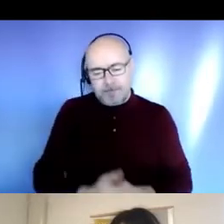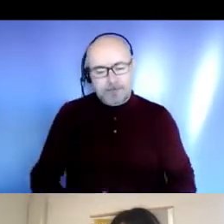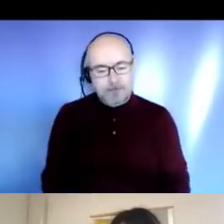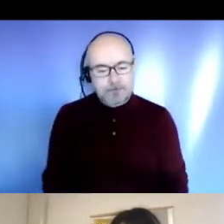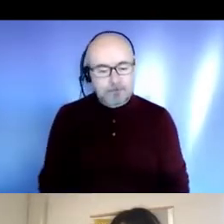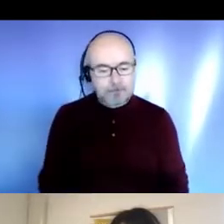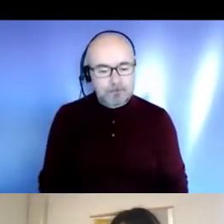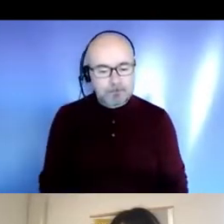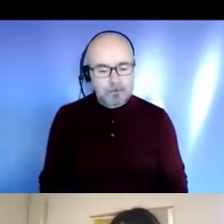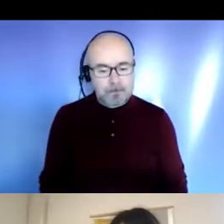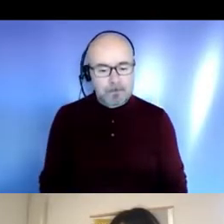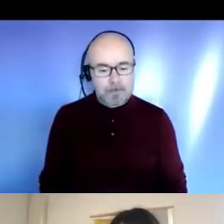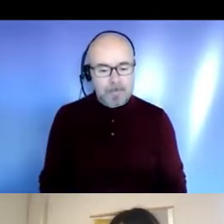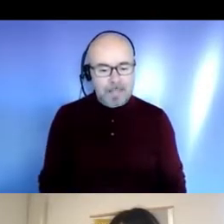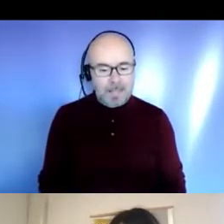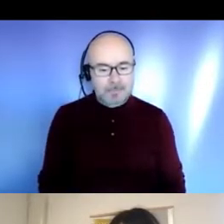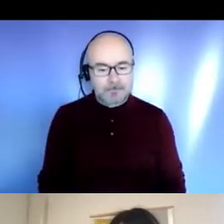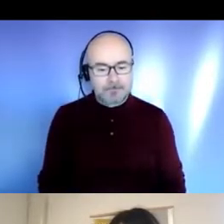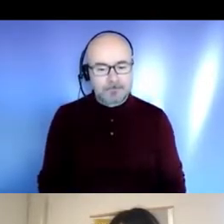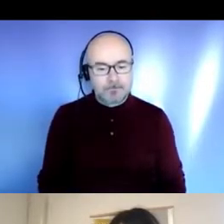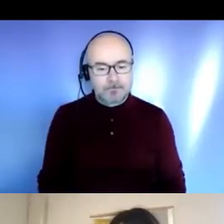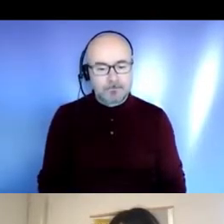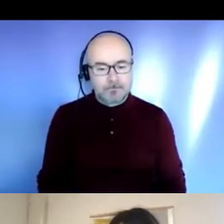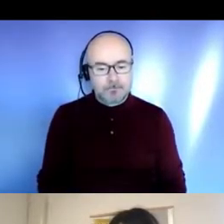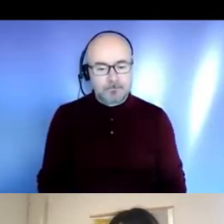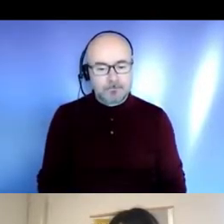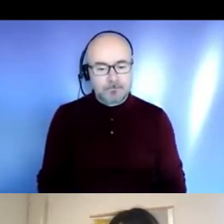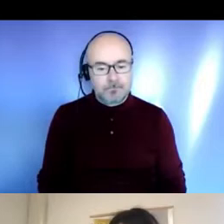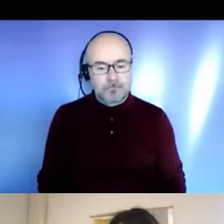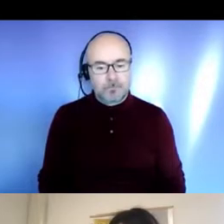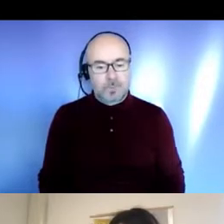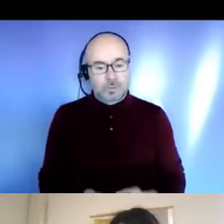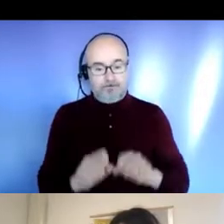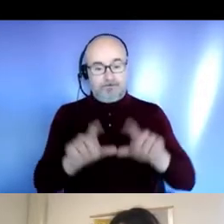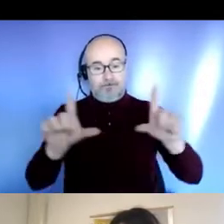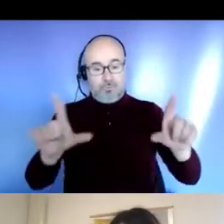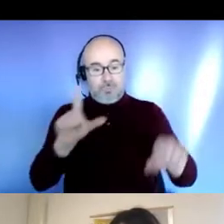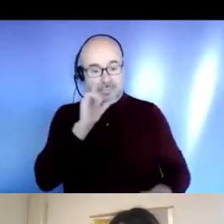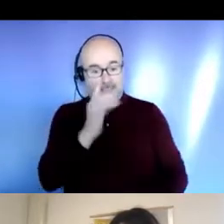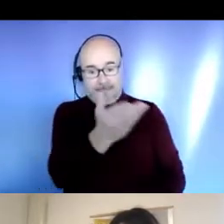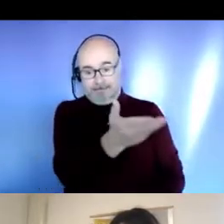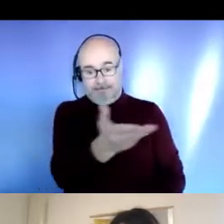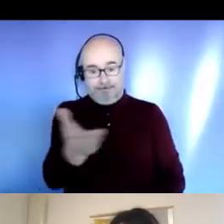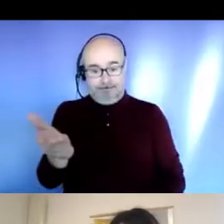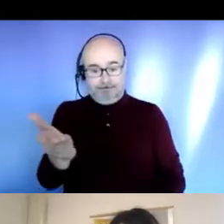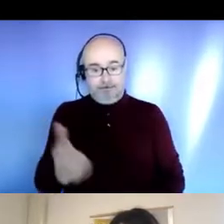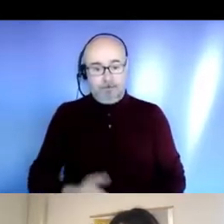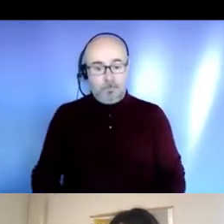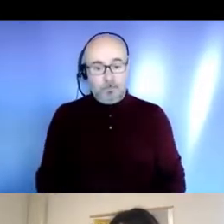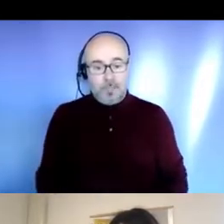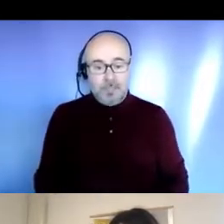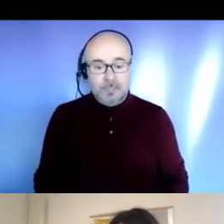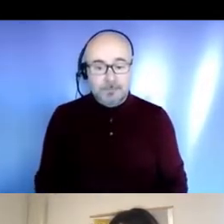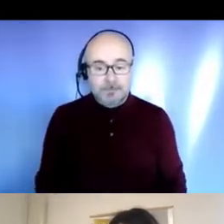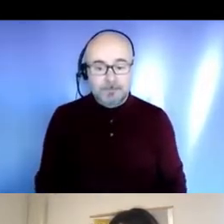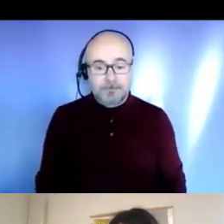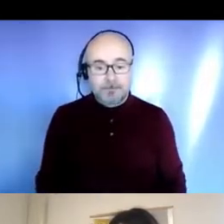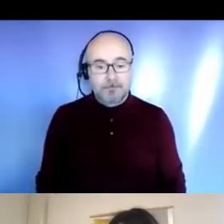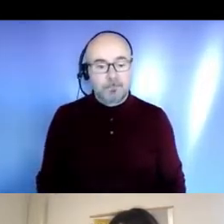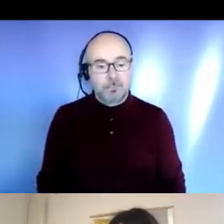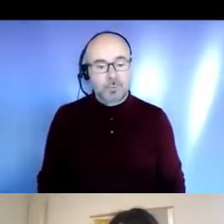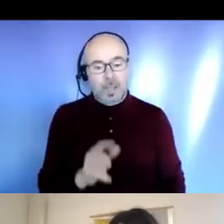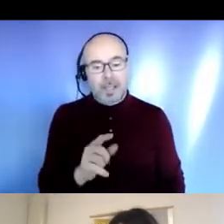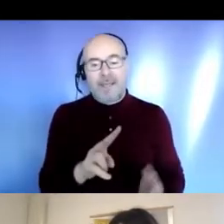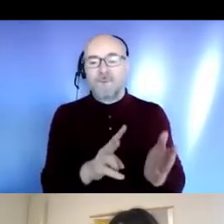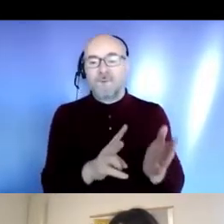So I'll get a whole bunch of things up on the screen there for you. So the Voyager platform,